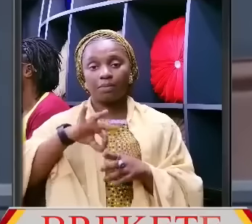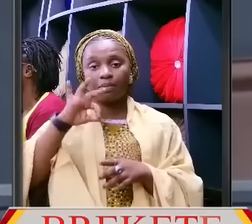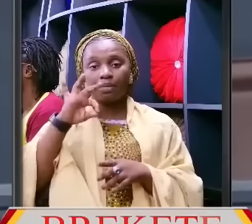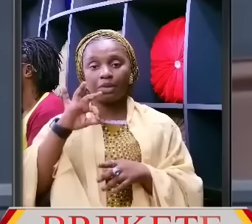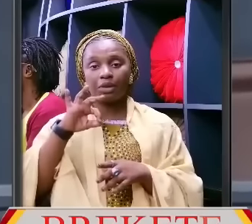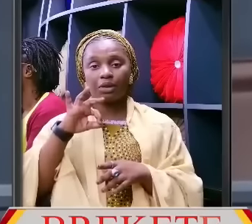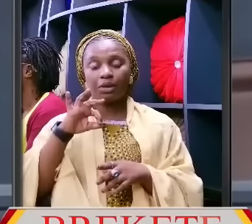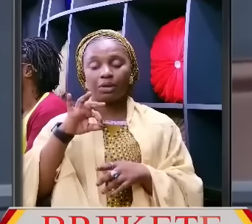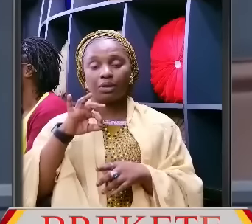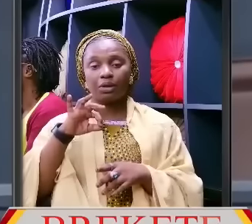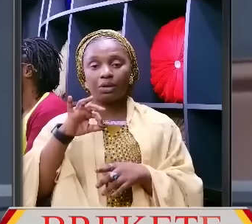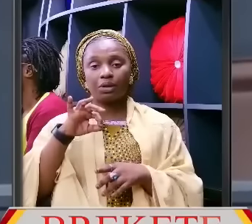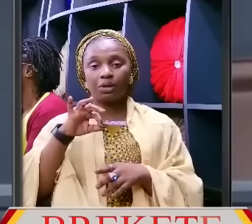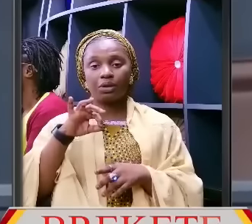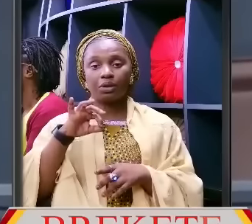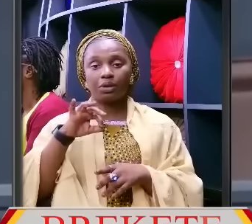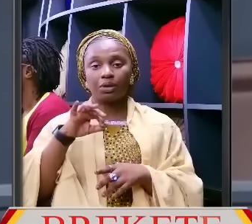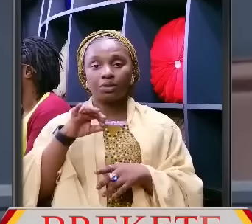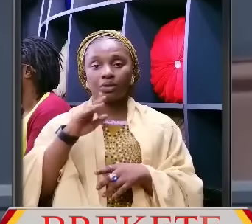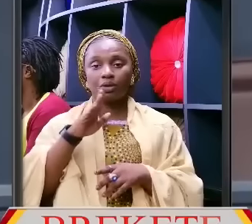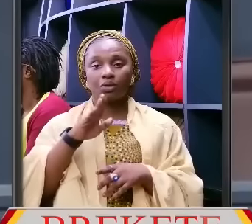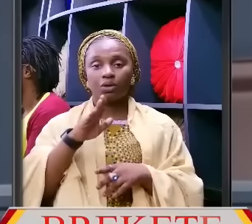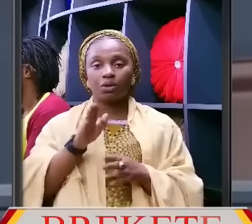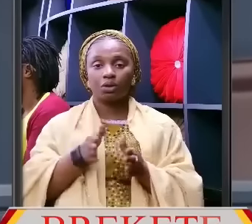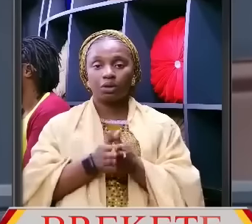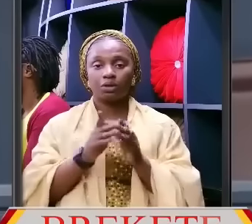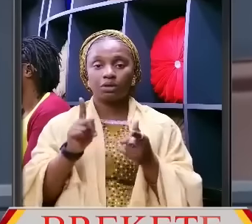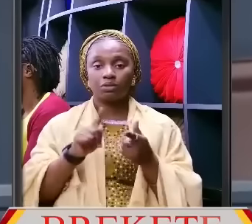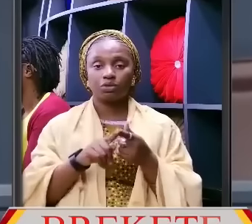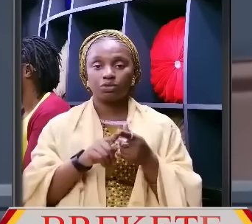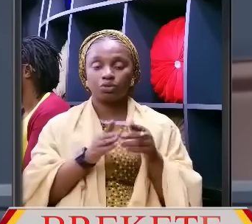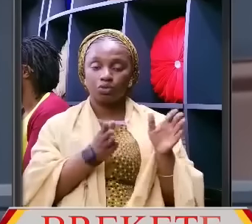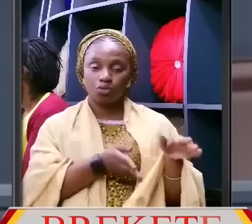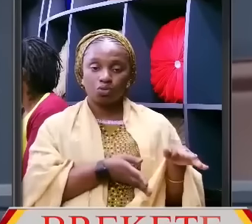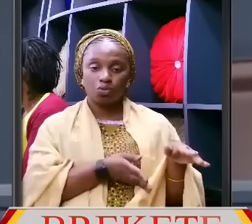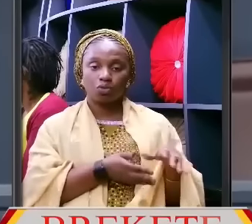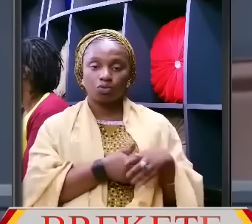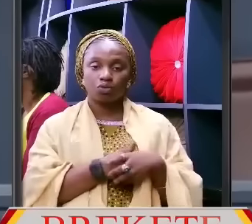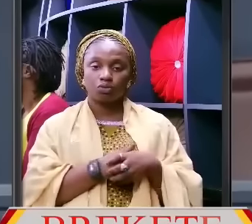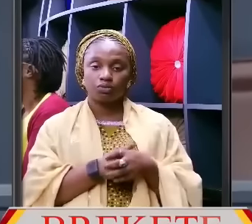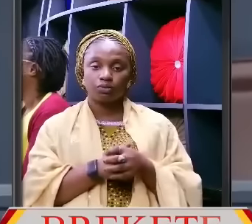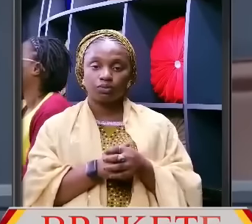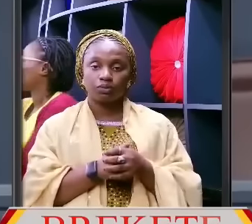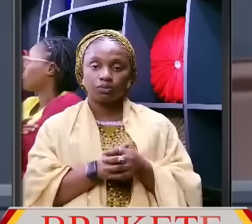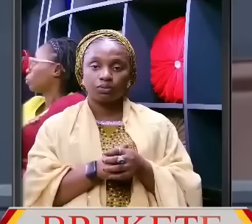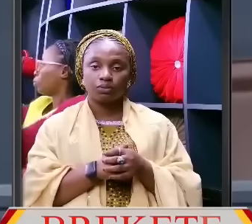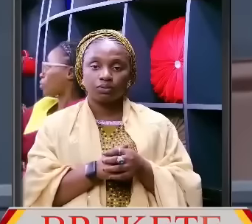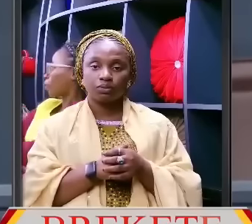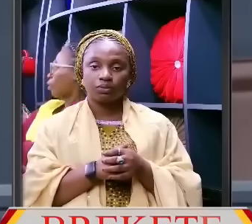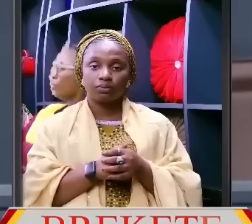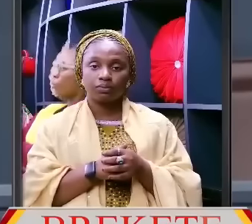fact, now me go talk to him. Now, when we go come. Put